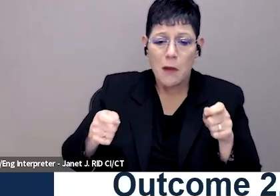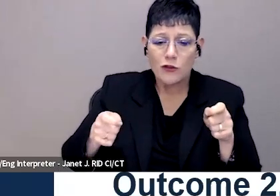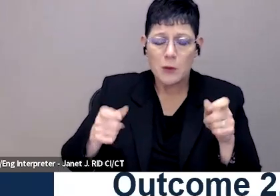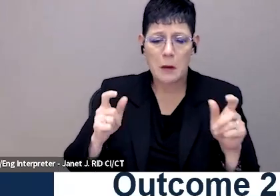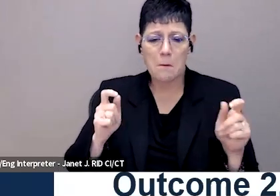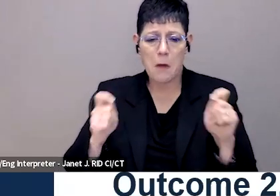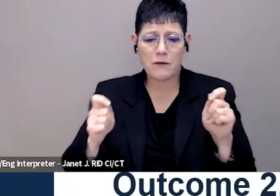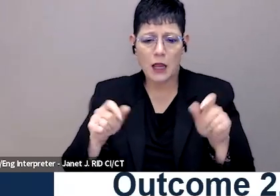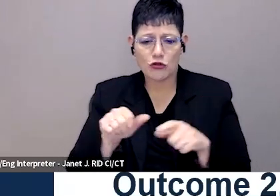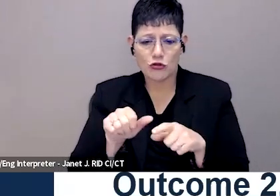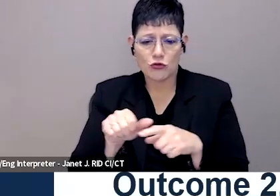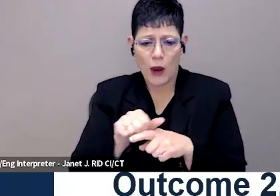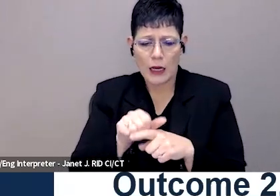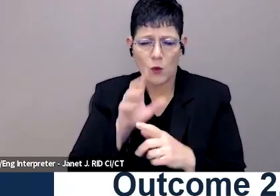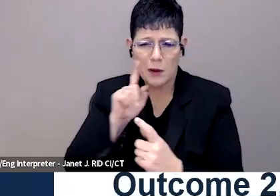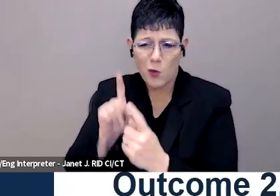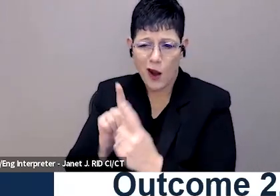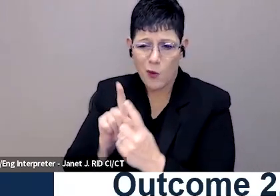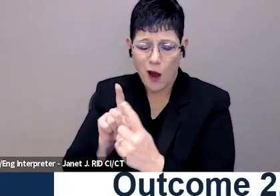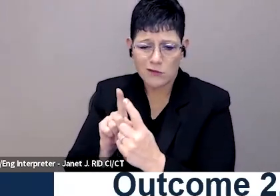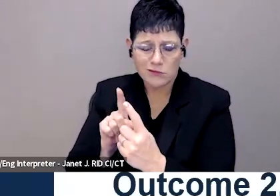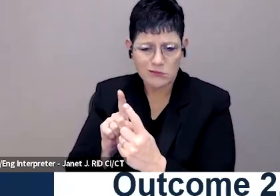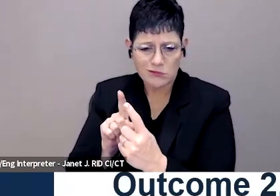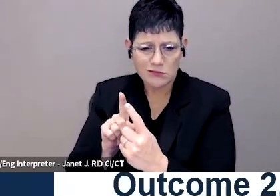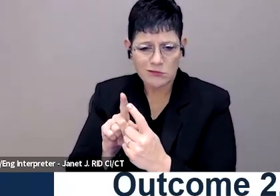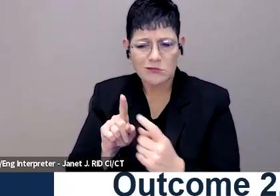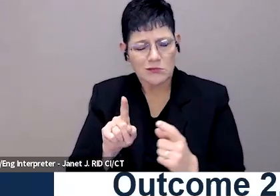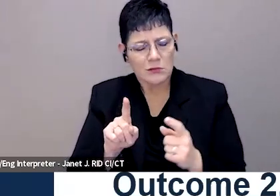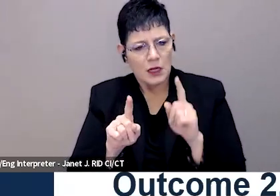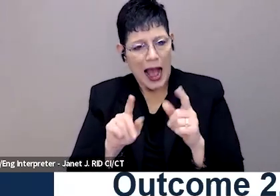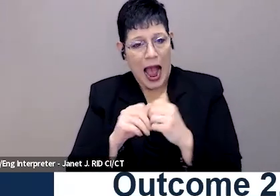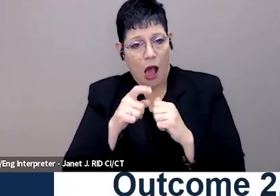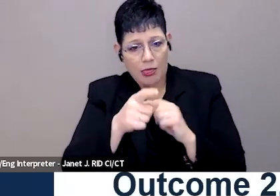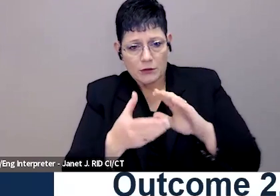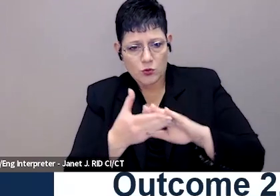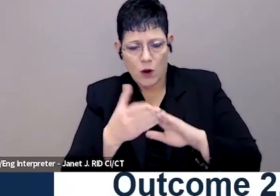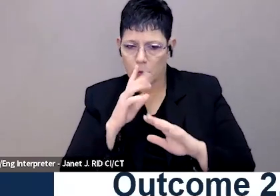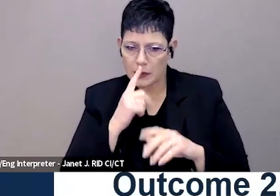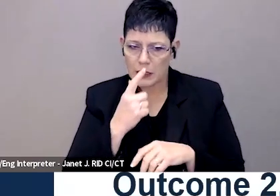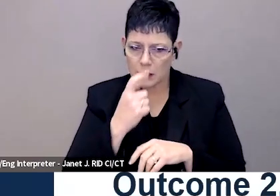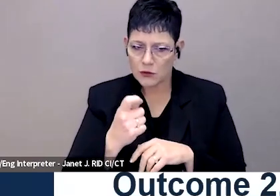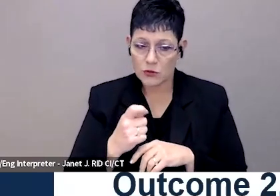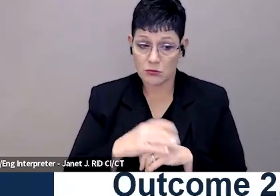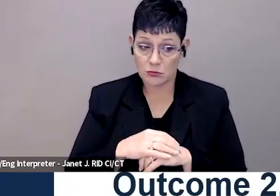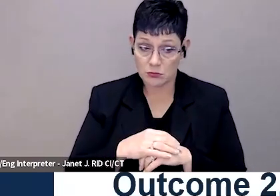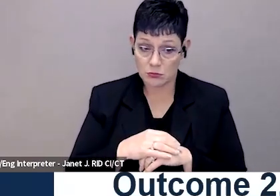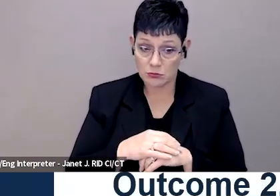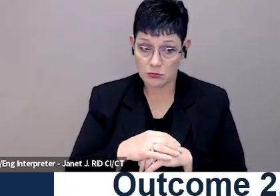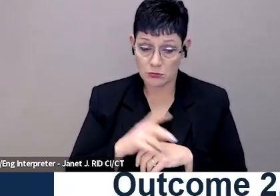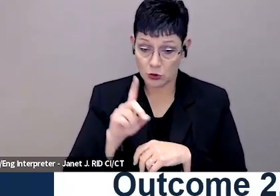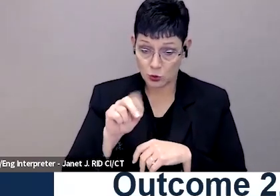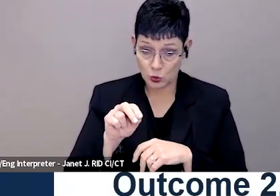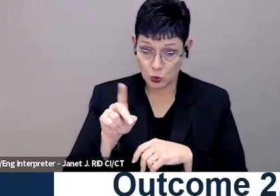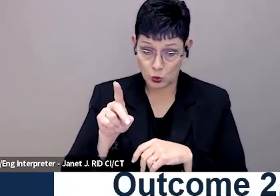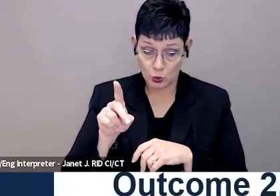be available individually to caregivers. And it'll be important to see how all of this is implemented. Do providers and health systems know about